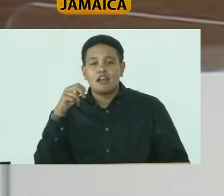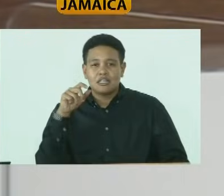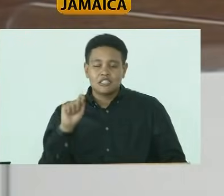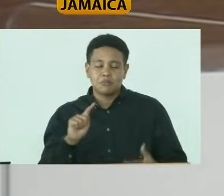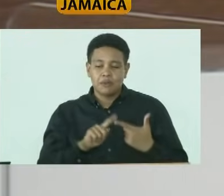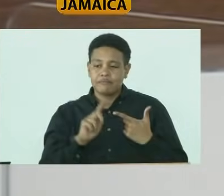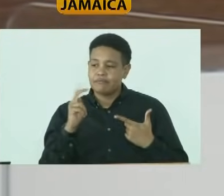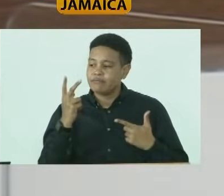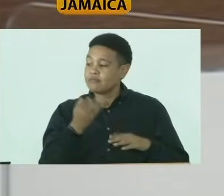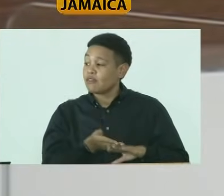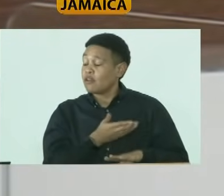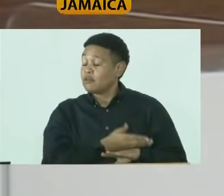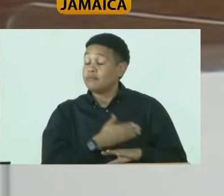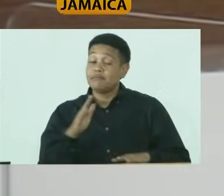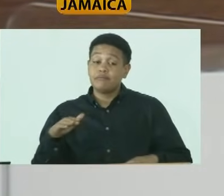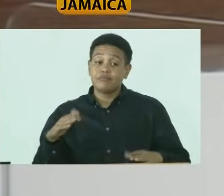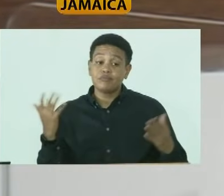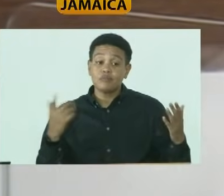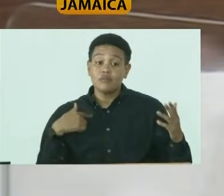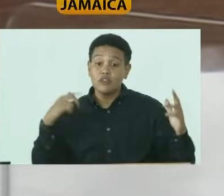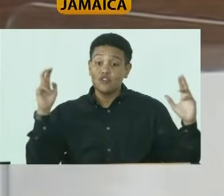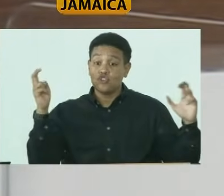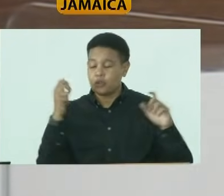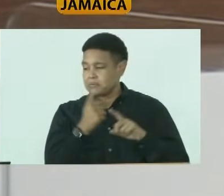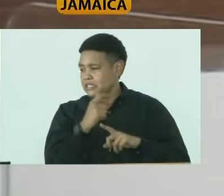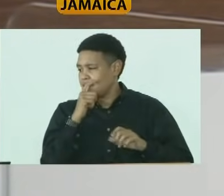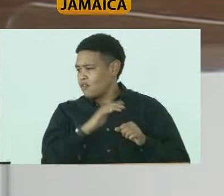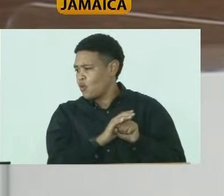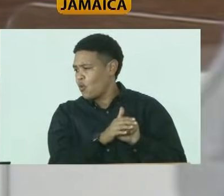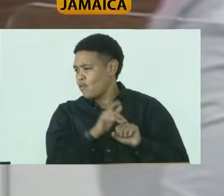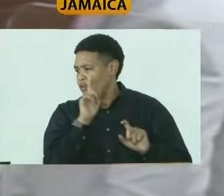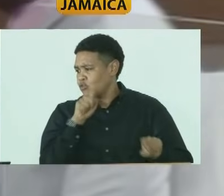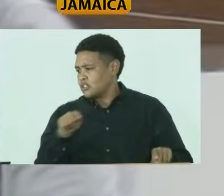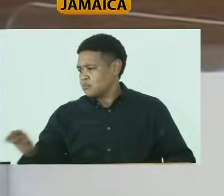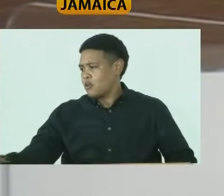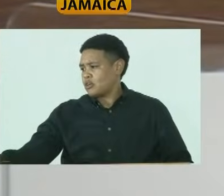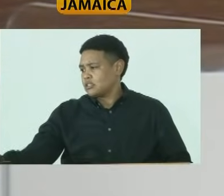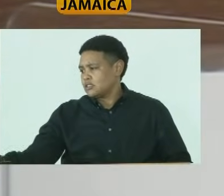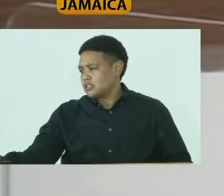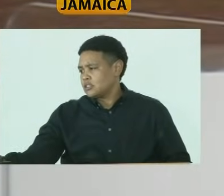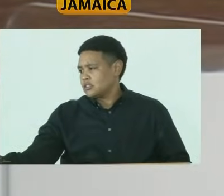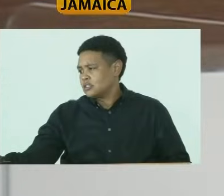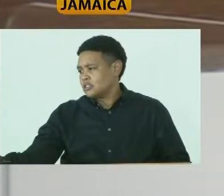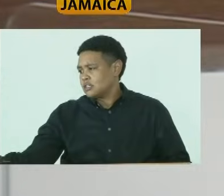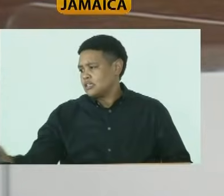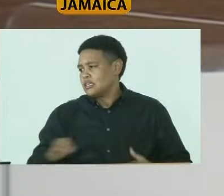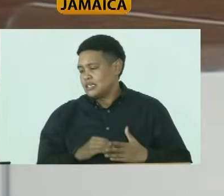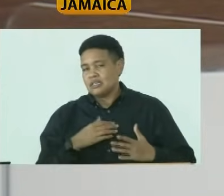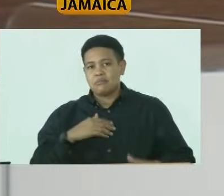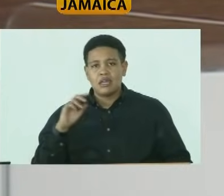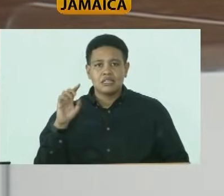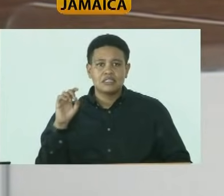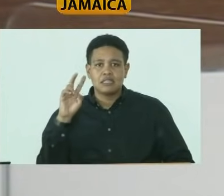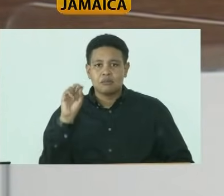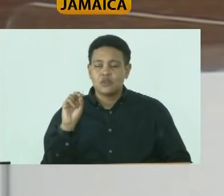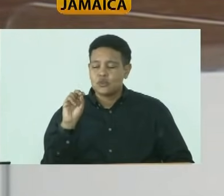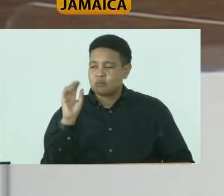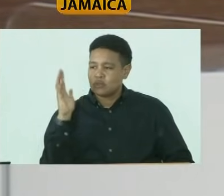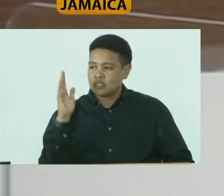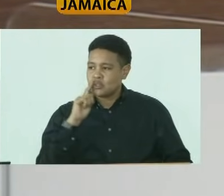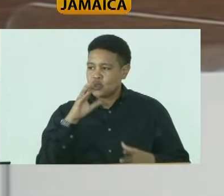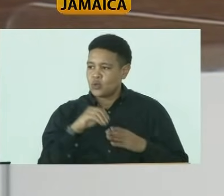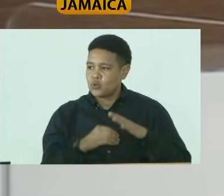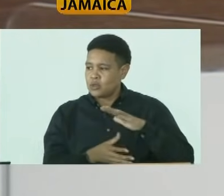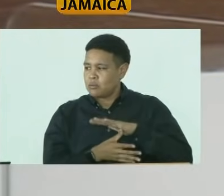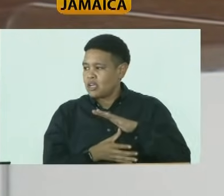update Parliament on what I termed as a COVID-19 response in my December presentation, which includes a prioritization of